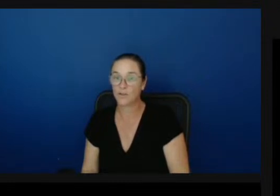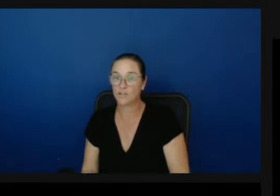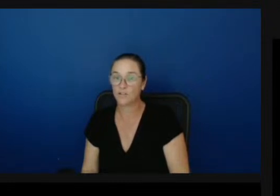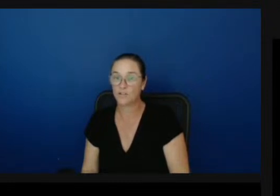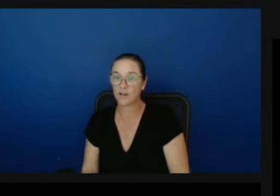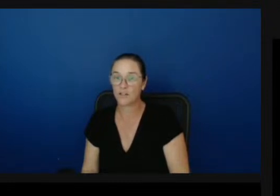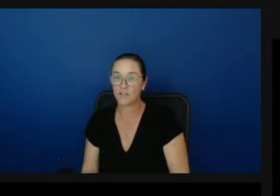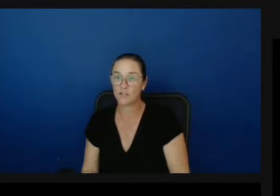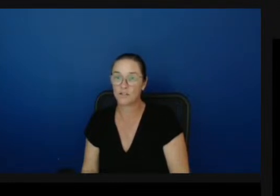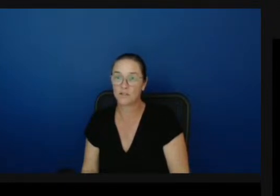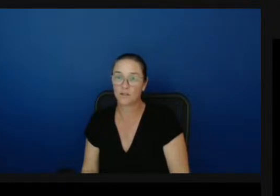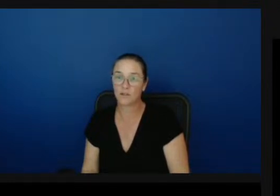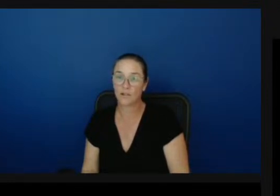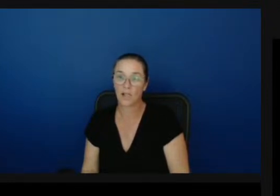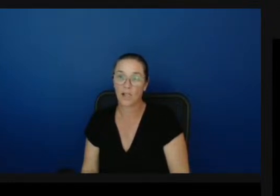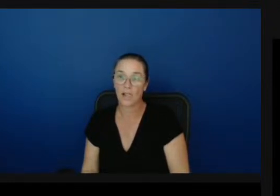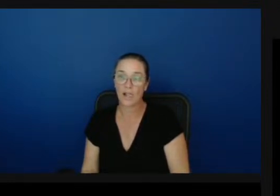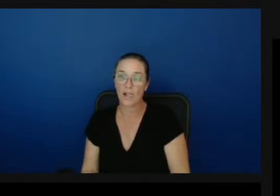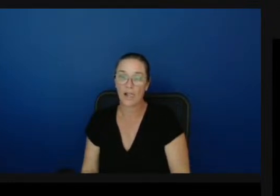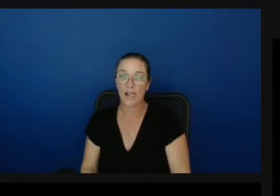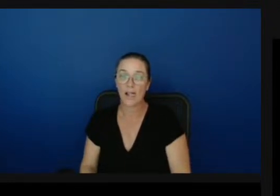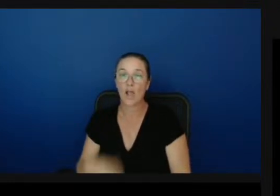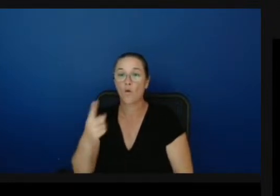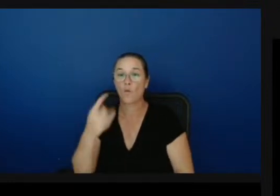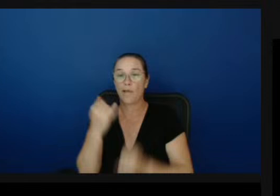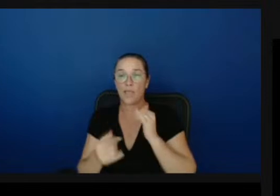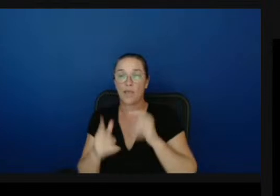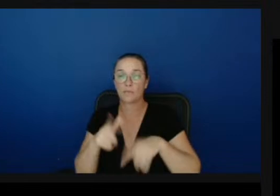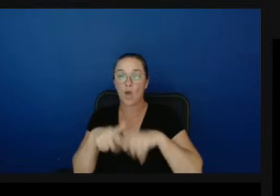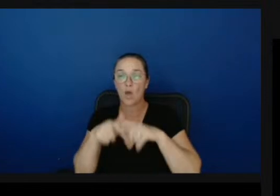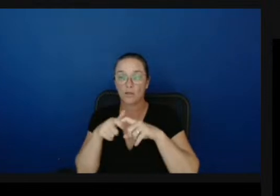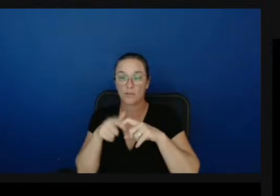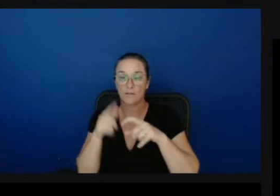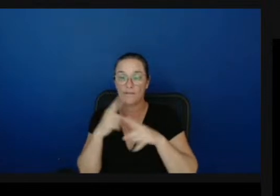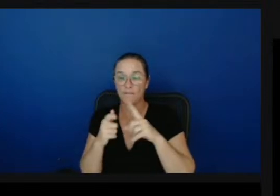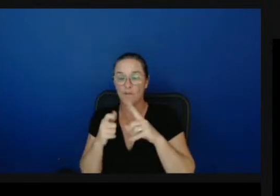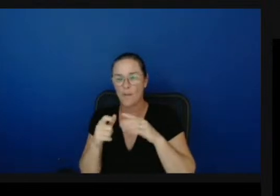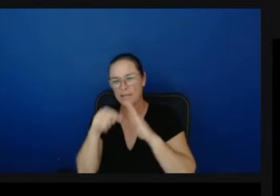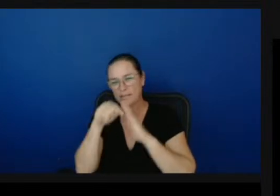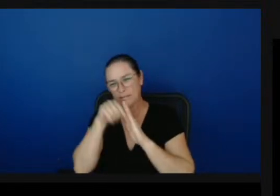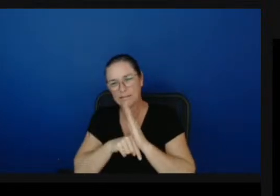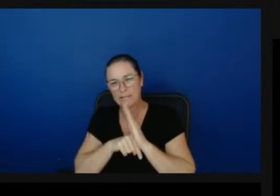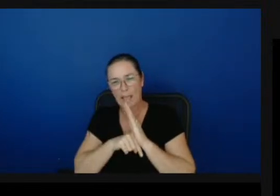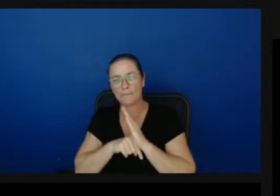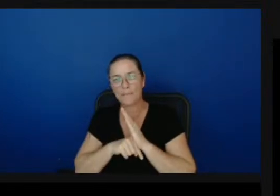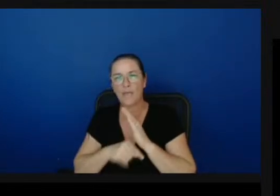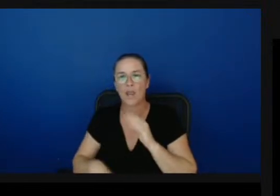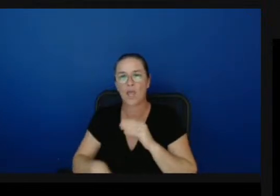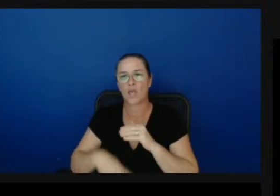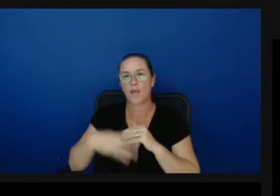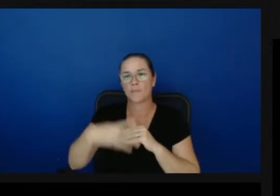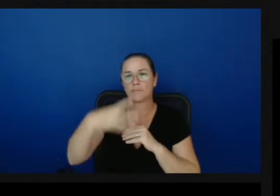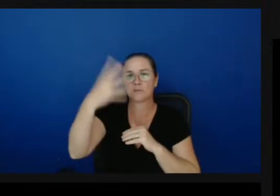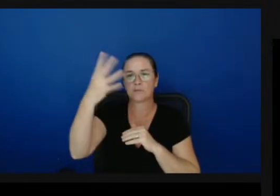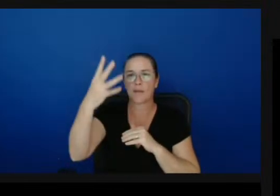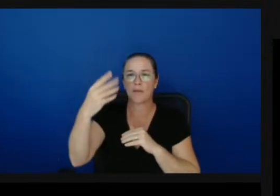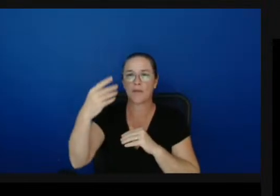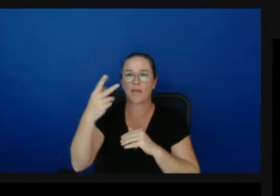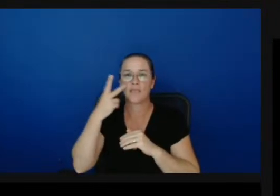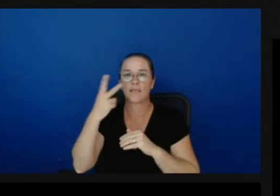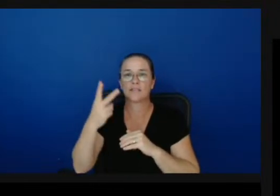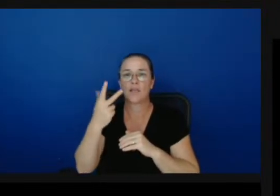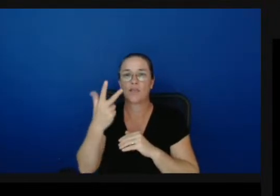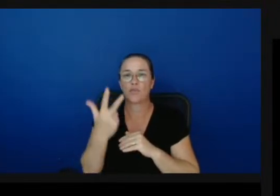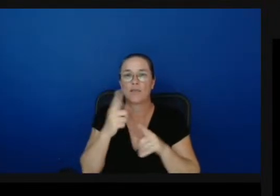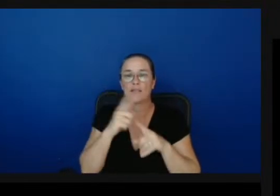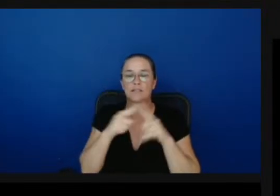can see here. I mean, one last pause here. From the deep zone of magma coming up the volcano, they identify 3 reservoirs, a shallow one, and there's